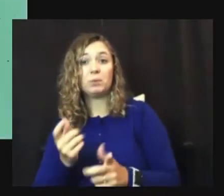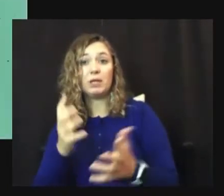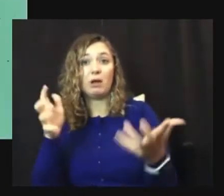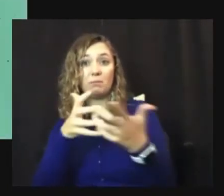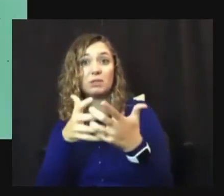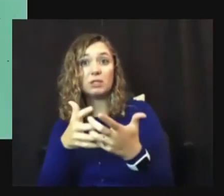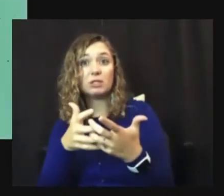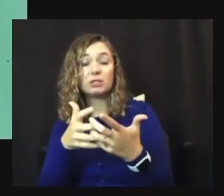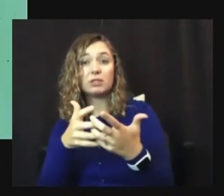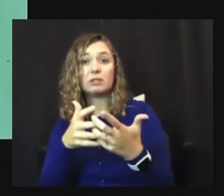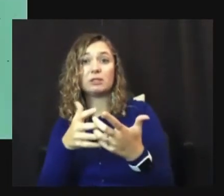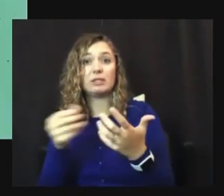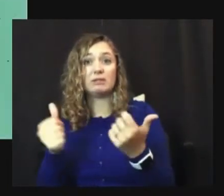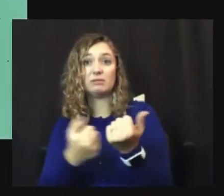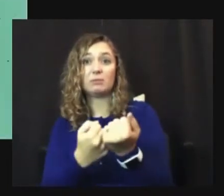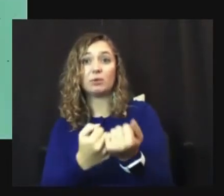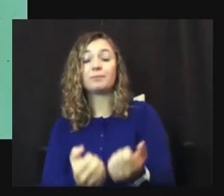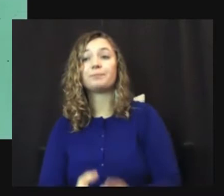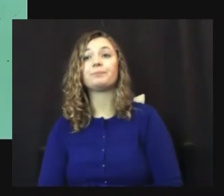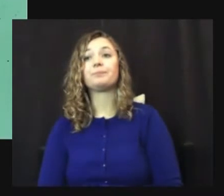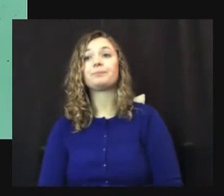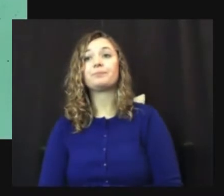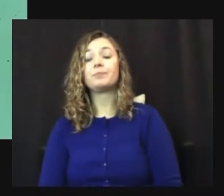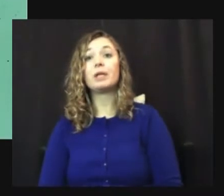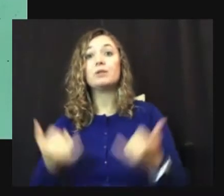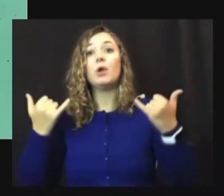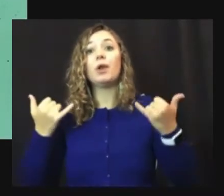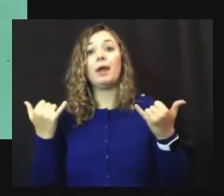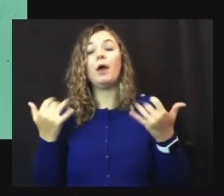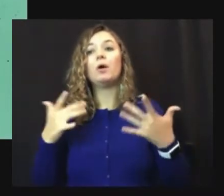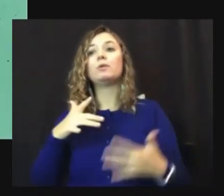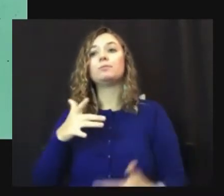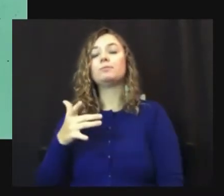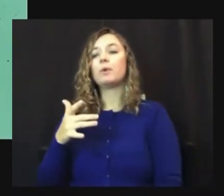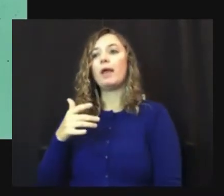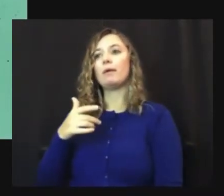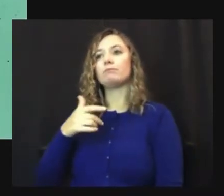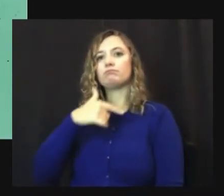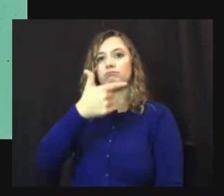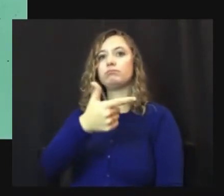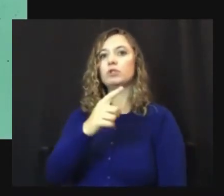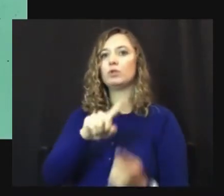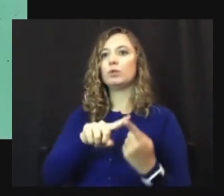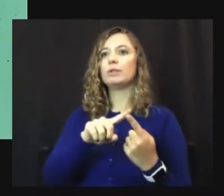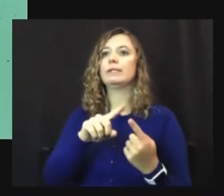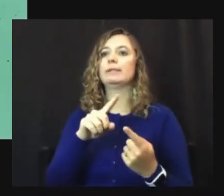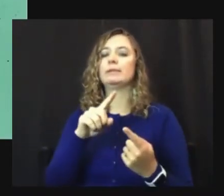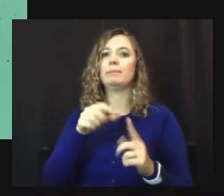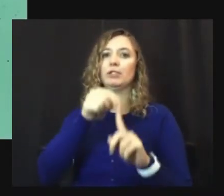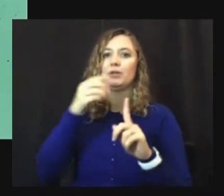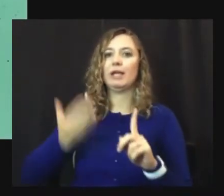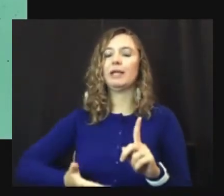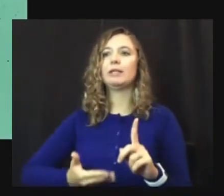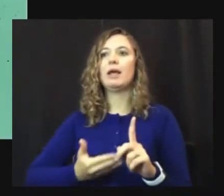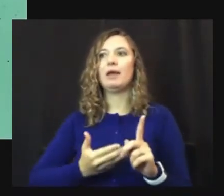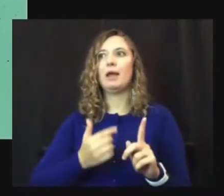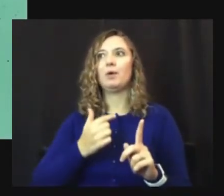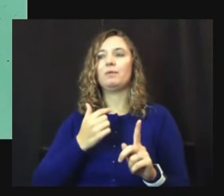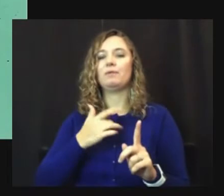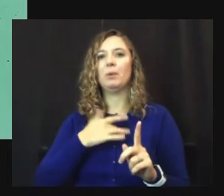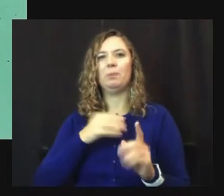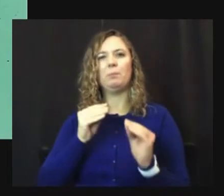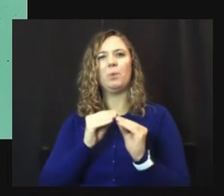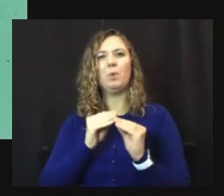Okay, so now we have a special guest, and I will be so much more relaxed once we bring the special guest